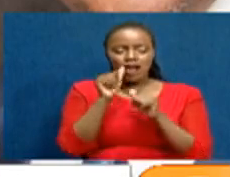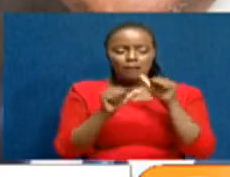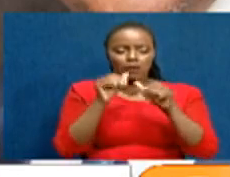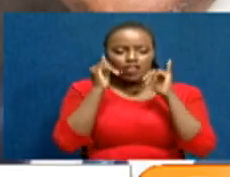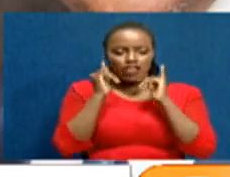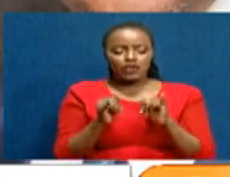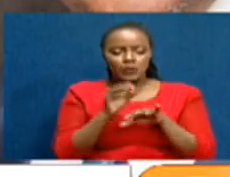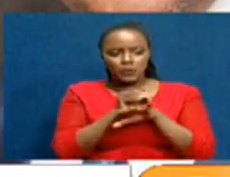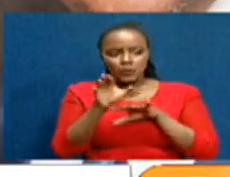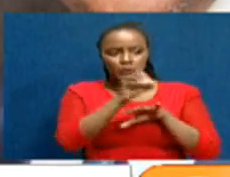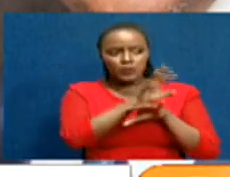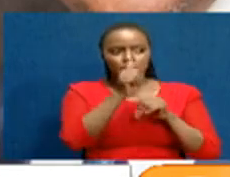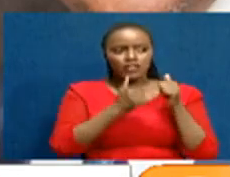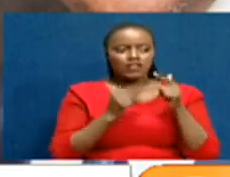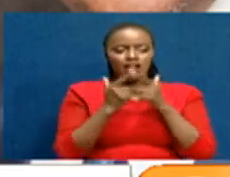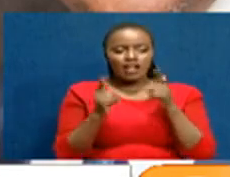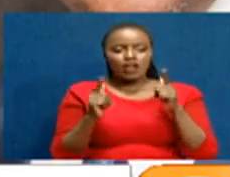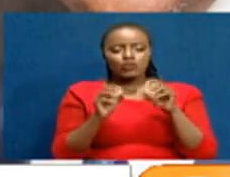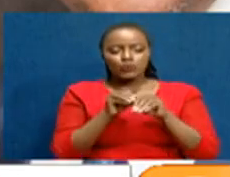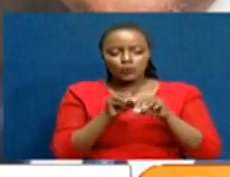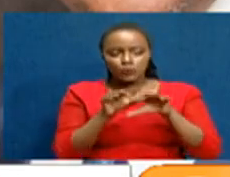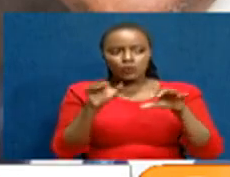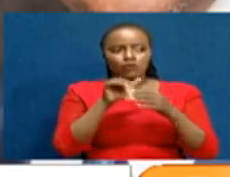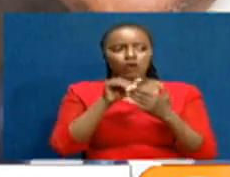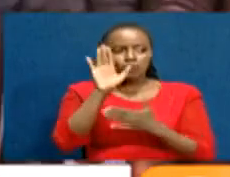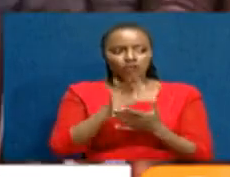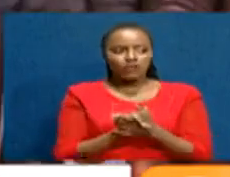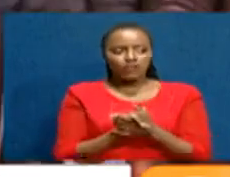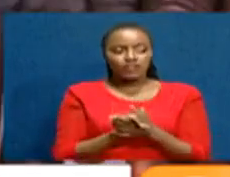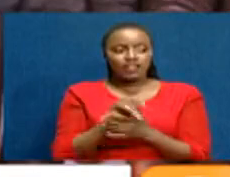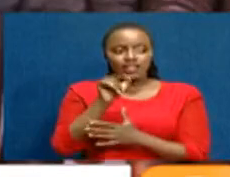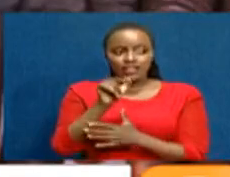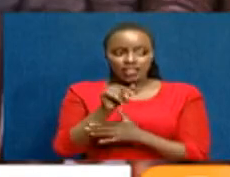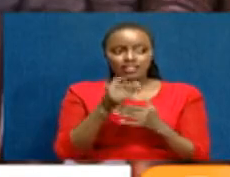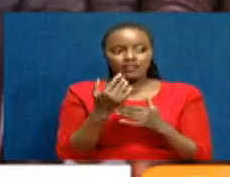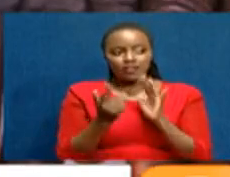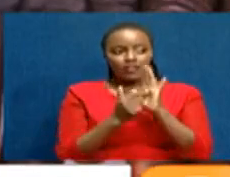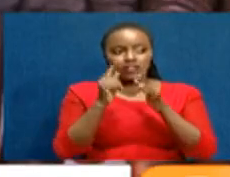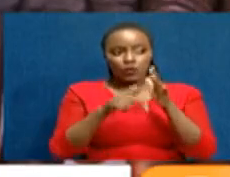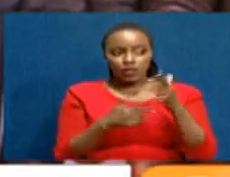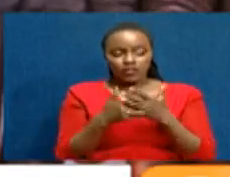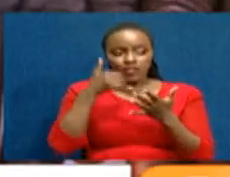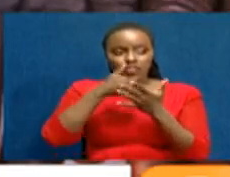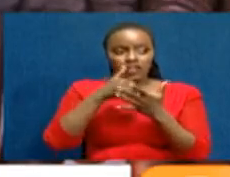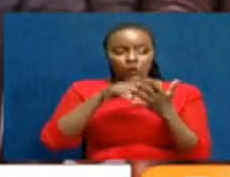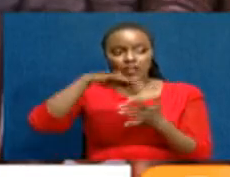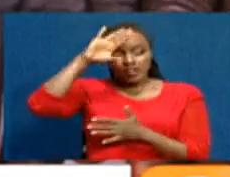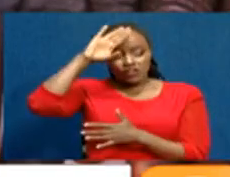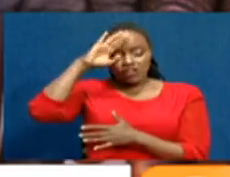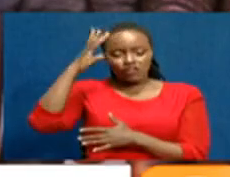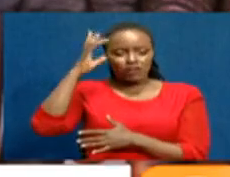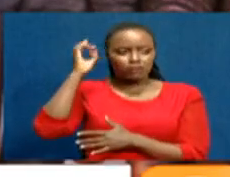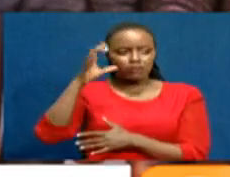of transmission which had allowed it to spread. So what are the symptoms? Well, they include fever,